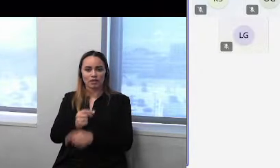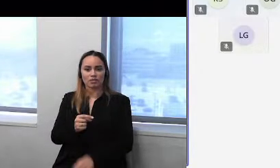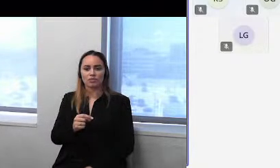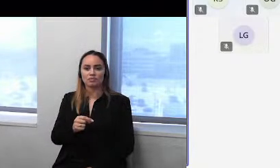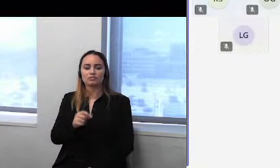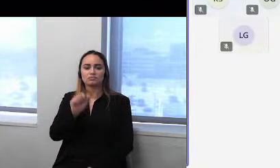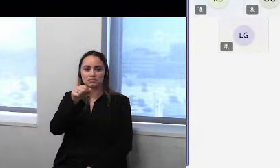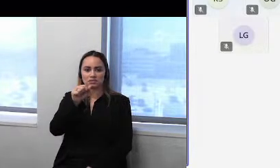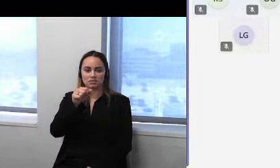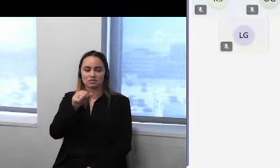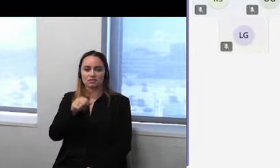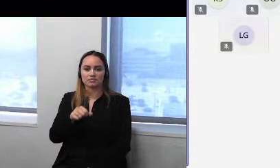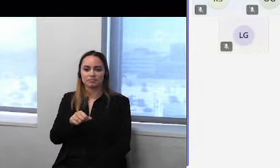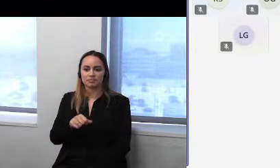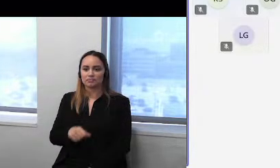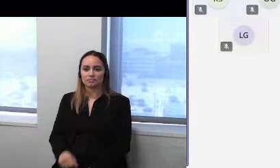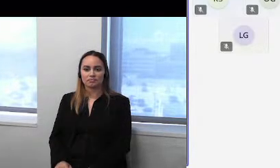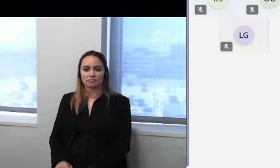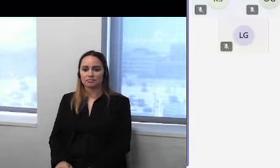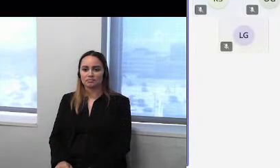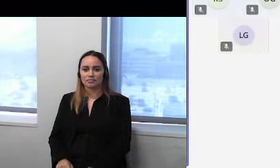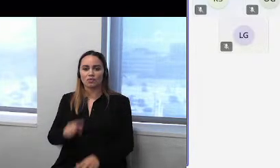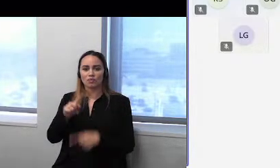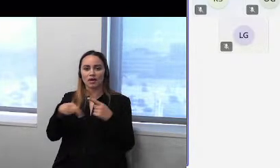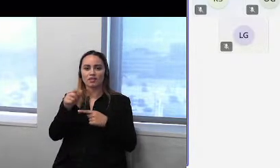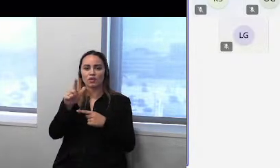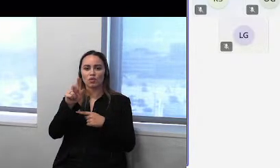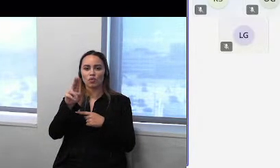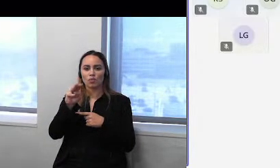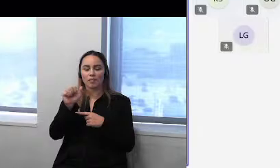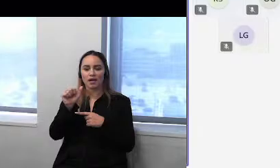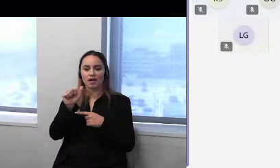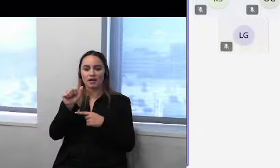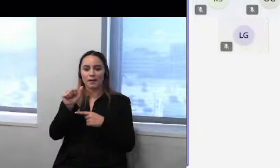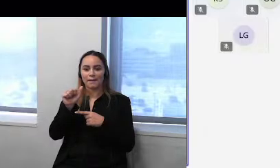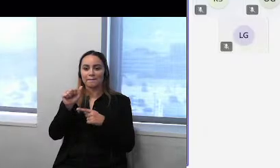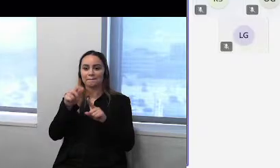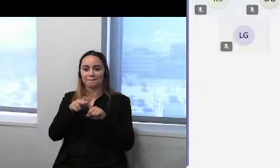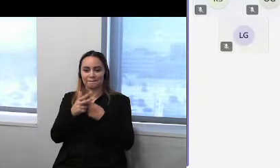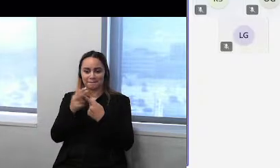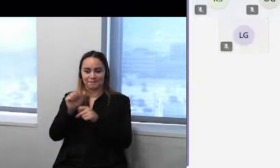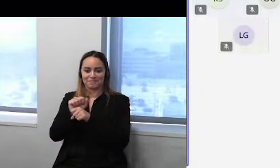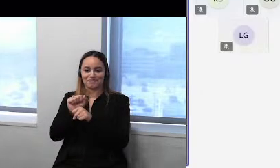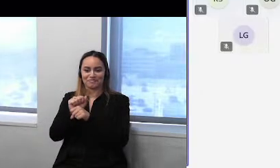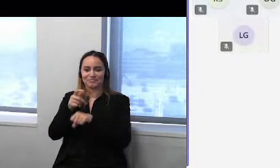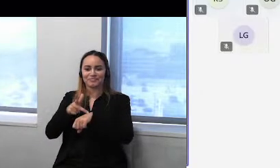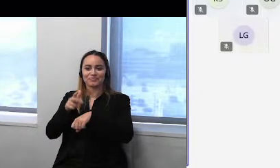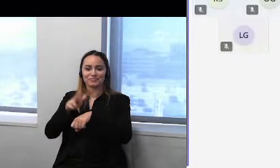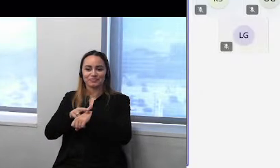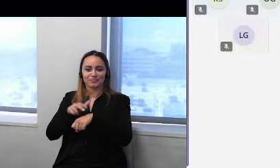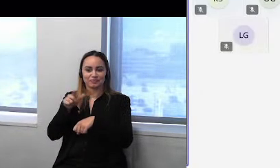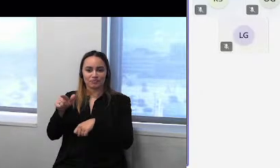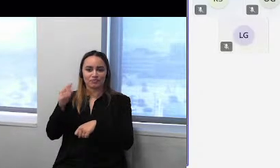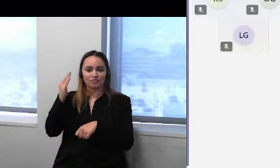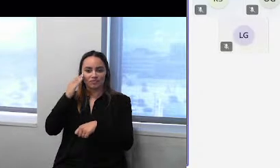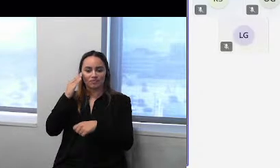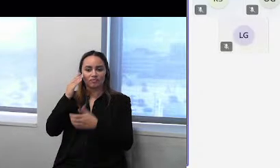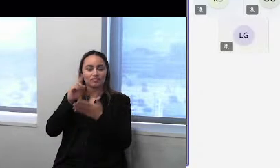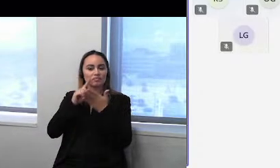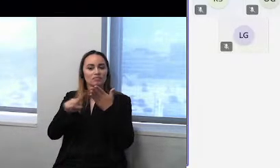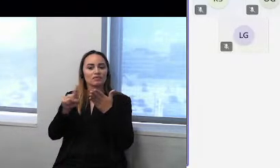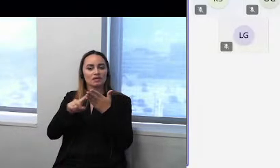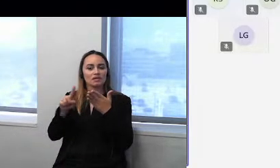When Luma started working in Puerto Rico, do you know if Luma made an independent review of the MTRs? I